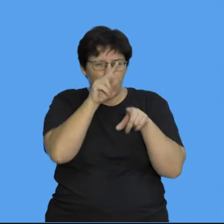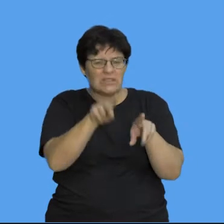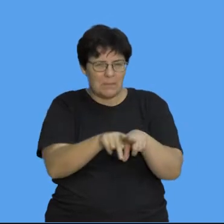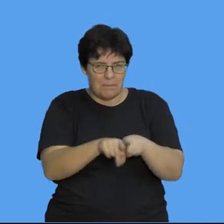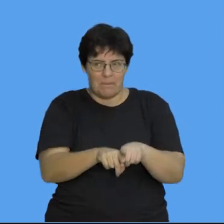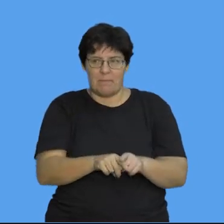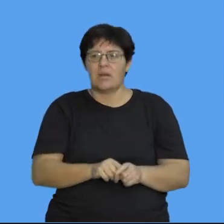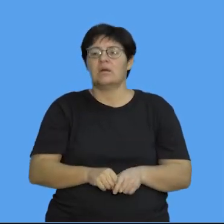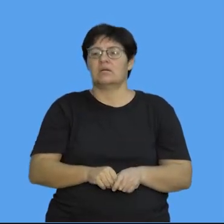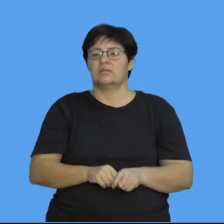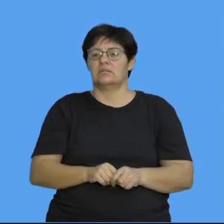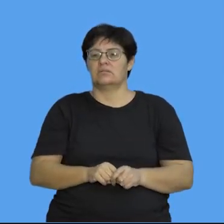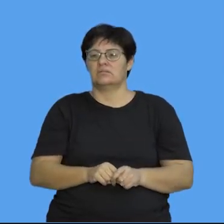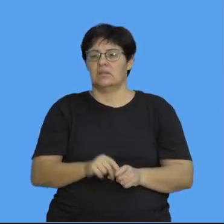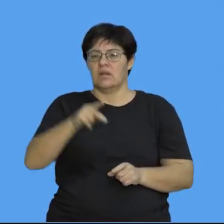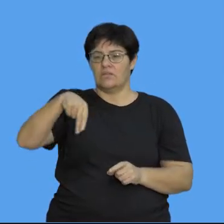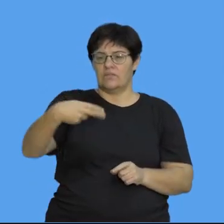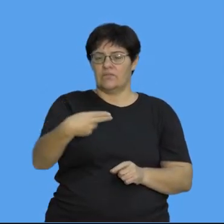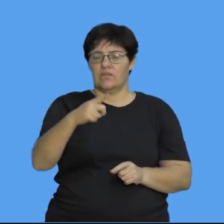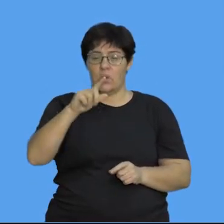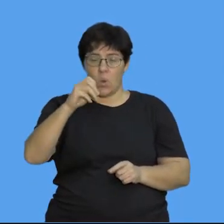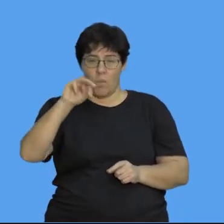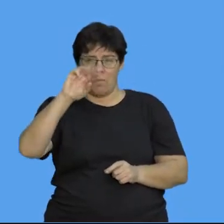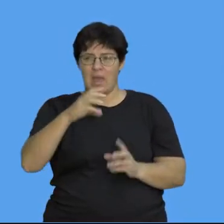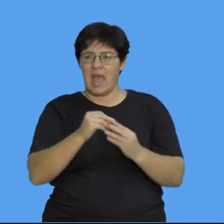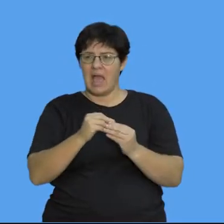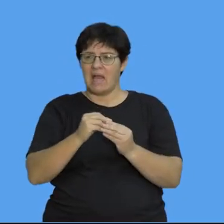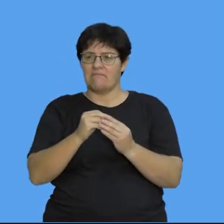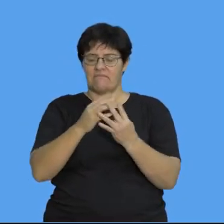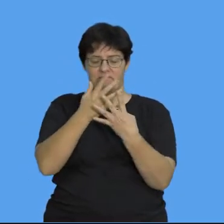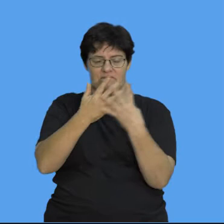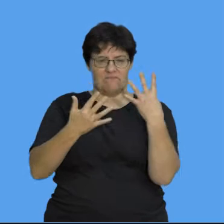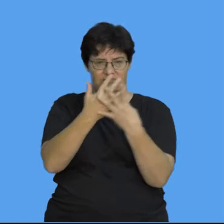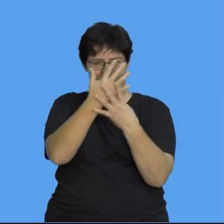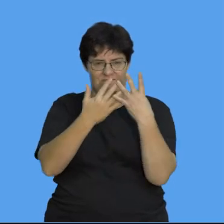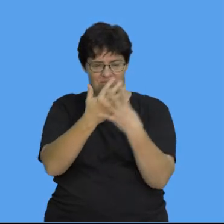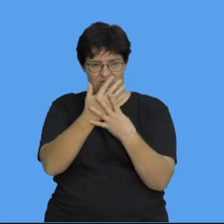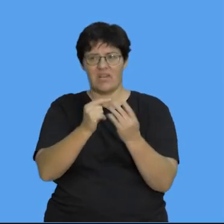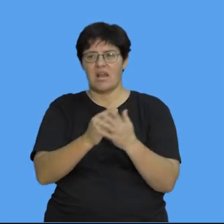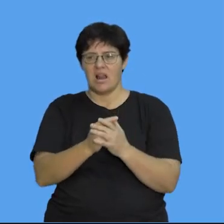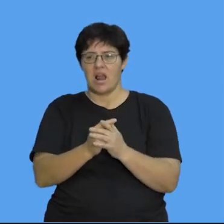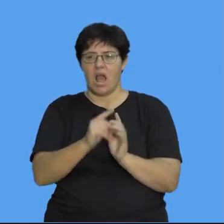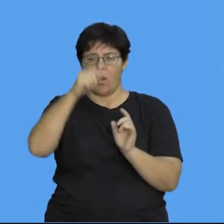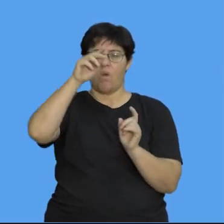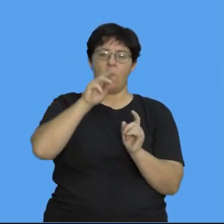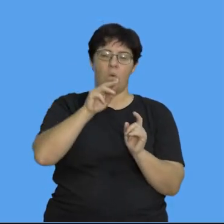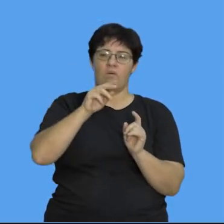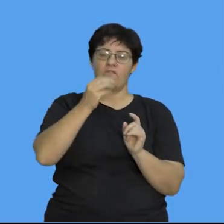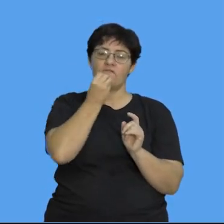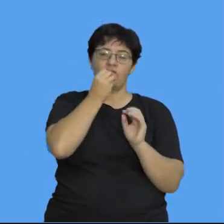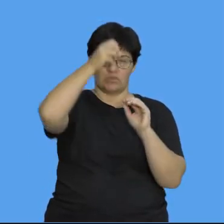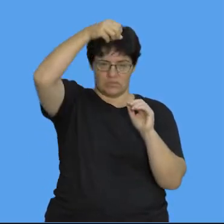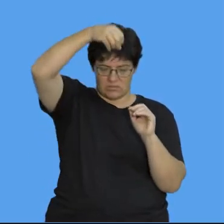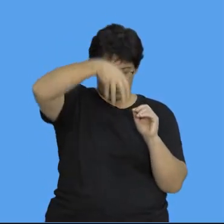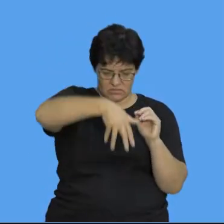phloem, generally, they had like these sieve plates. They carried food in a general direction down,